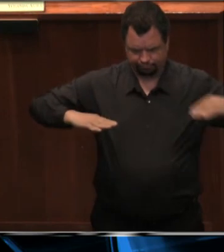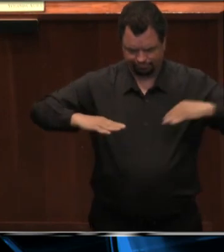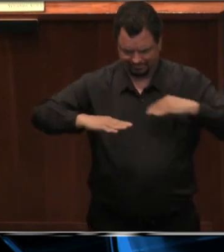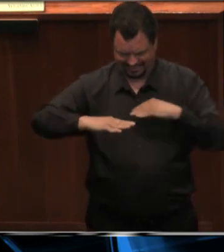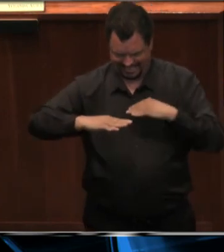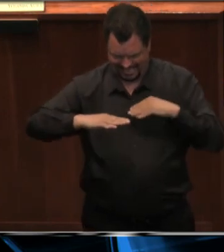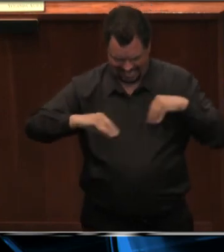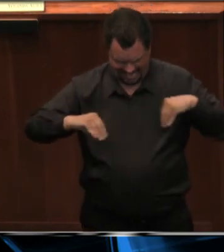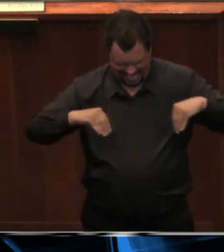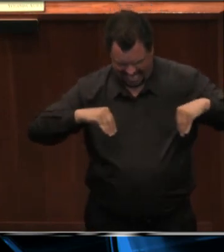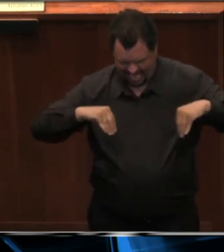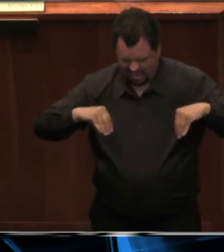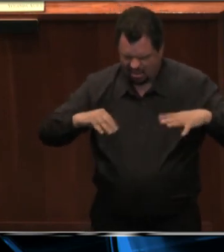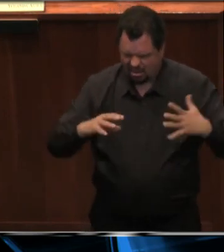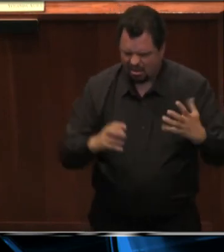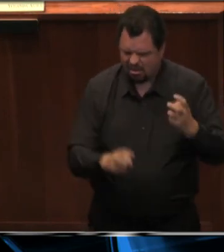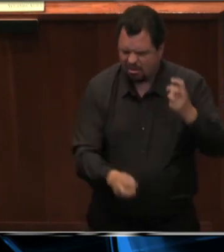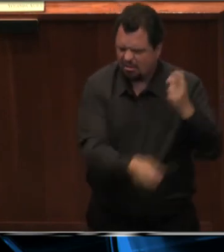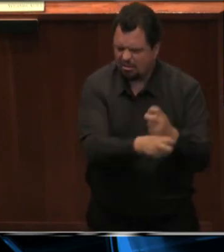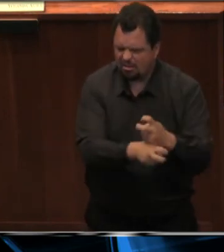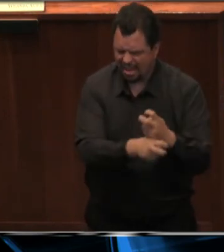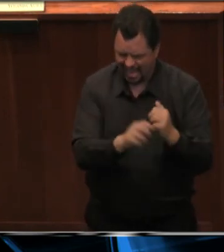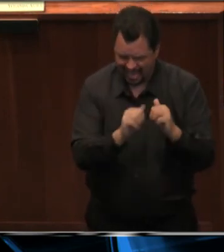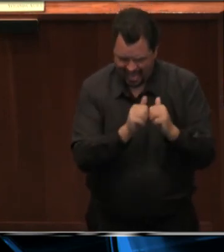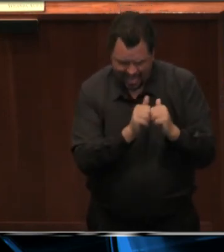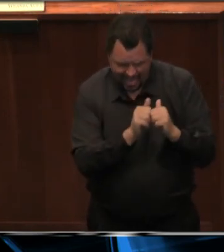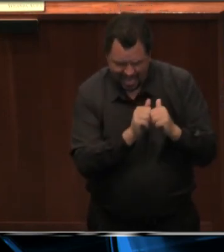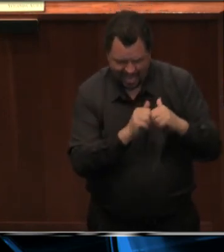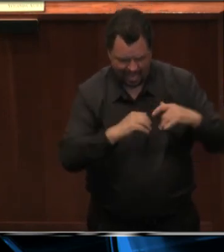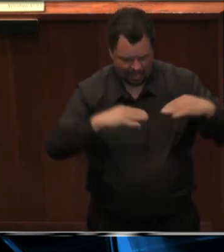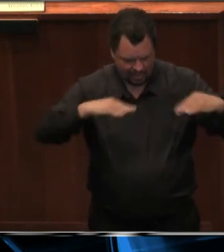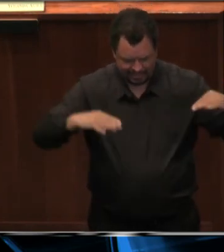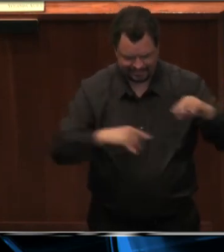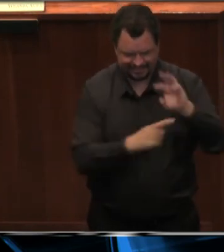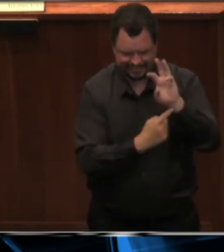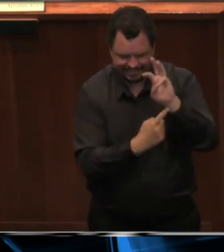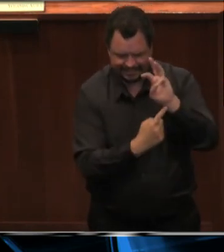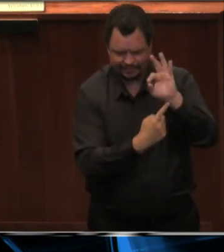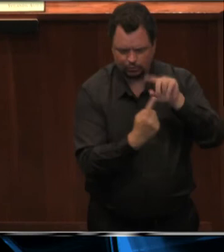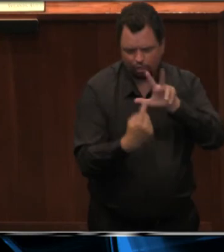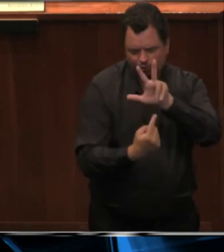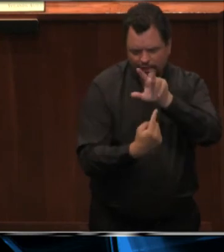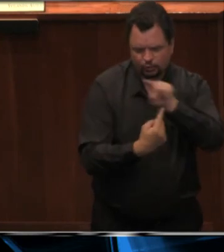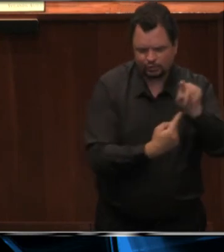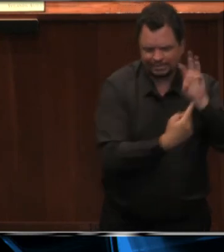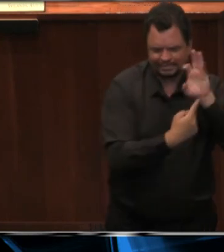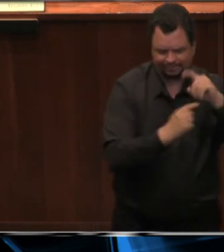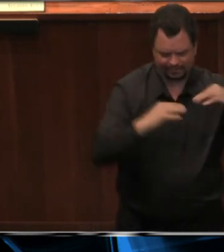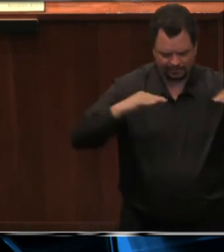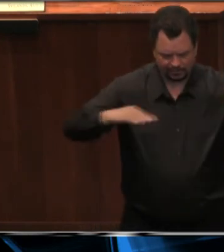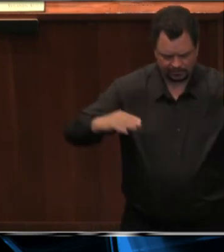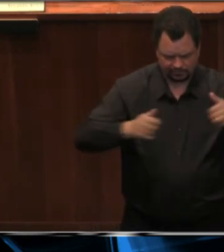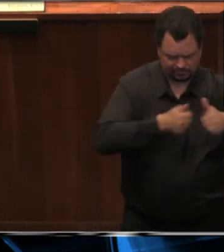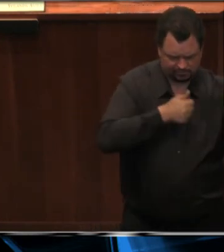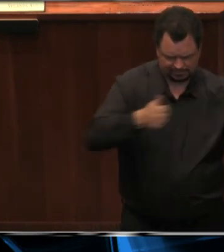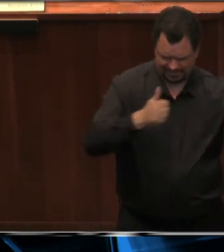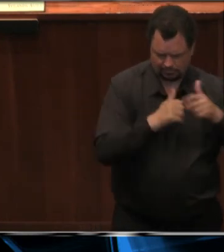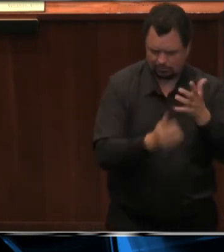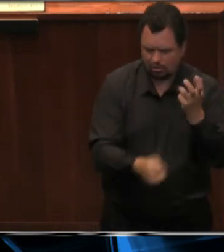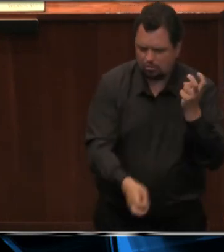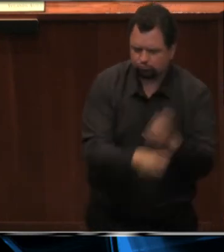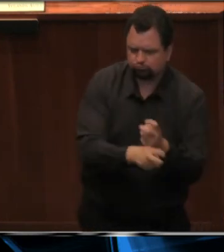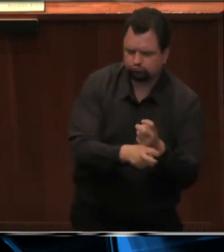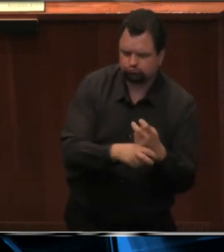of 3 feet, much less 6 or more. In the high school where my students attend, the students are scheduled to attend